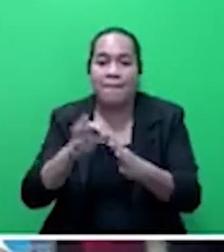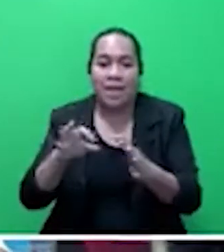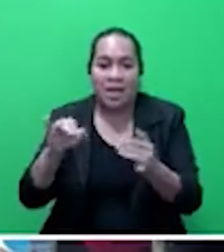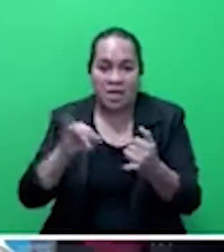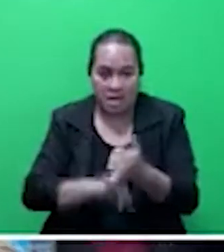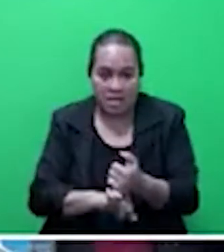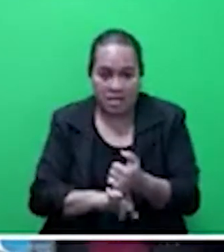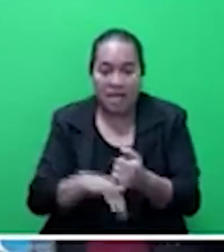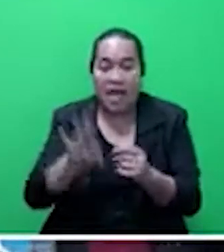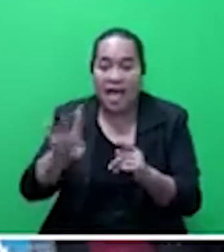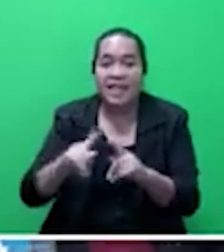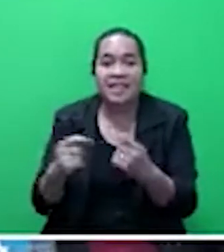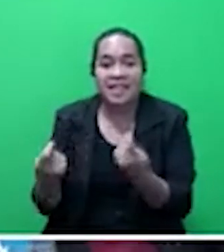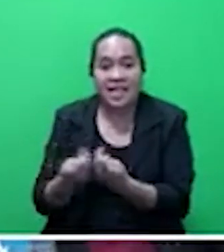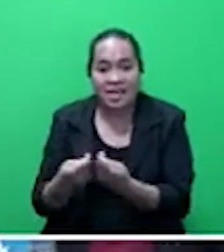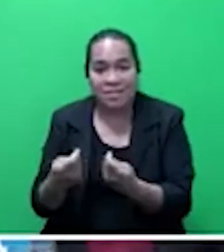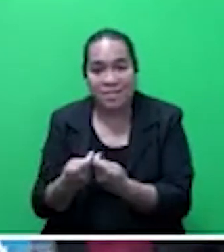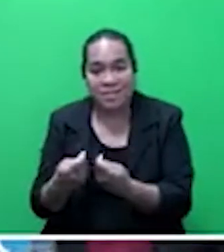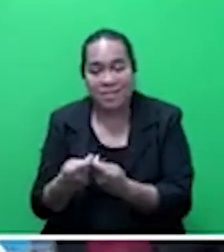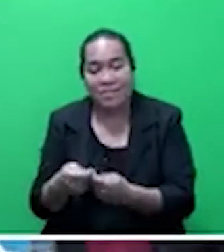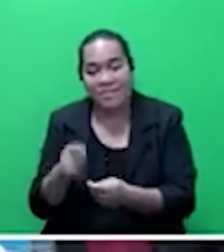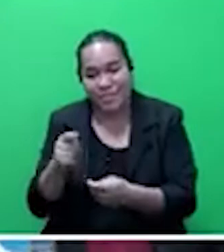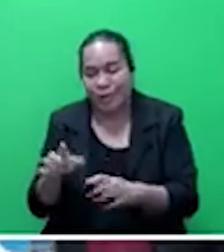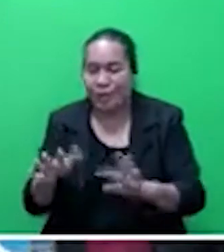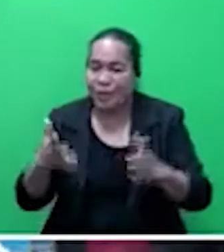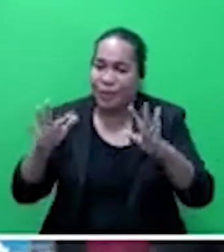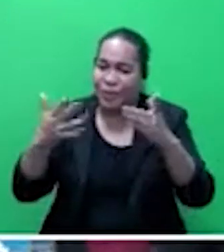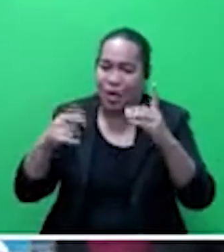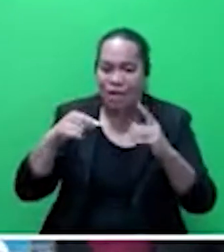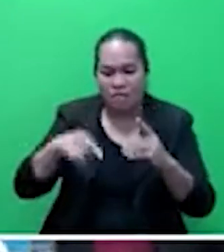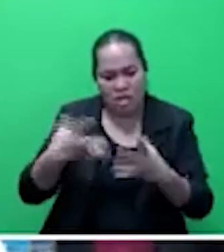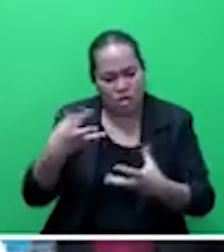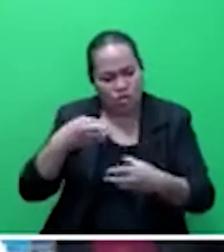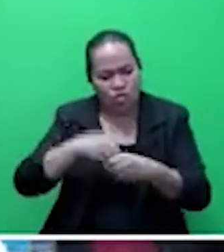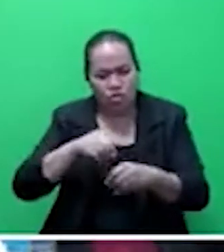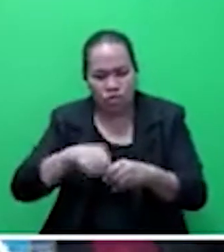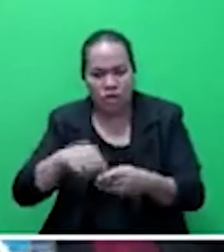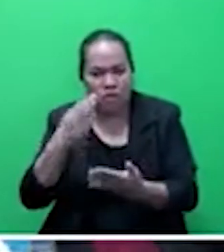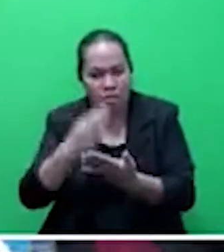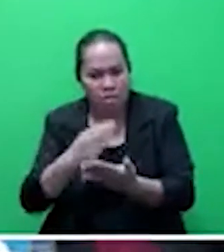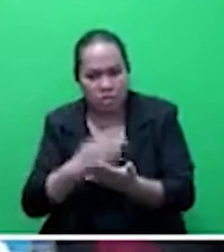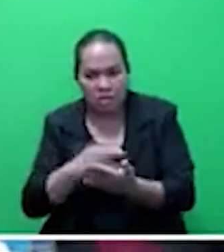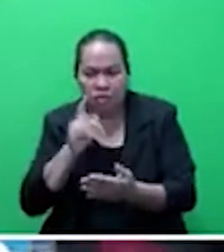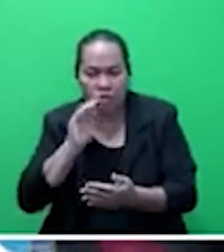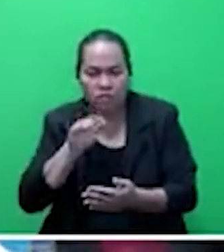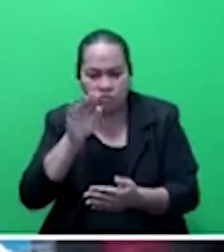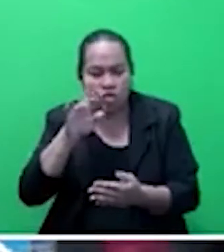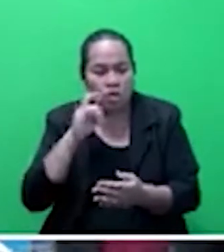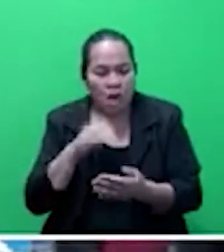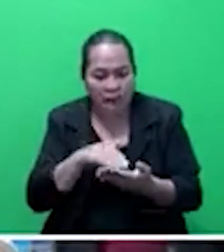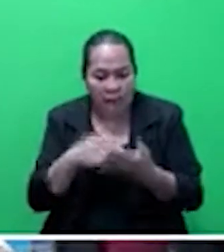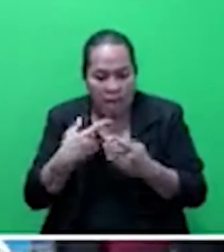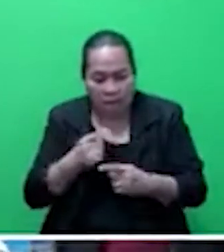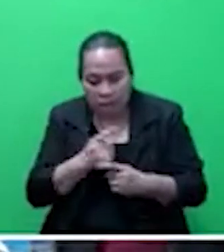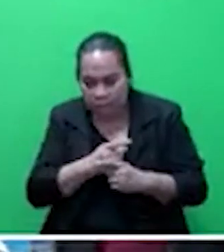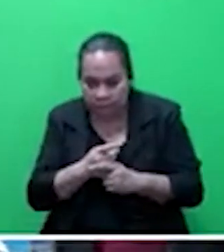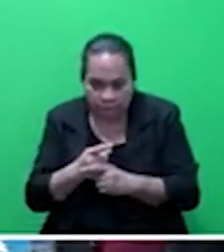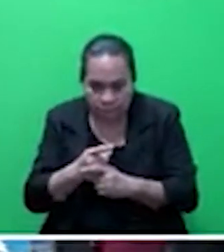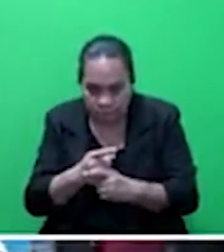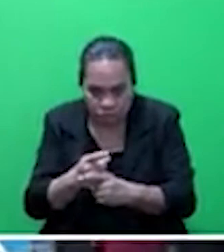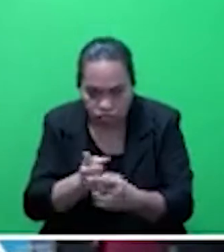Gaundra, and his dynamic team for this inclusive and forward-looking budget that will steer us out of